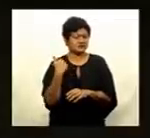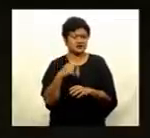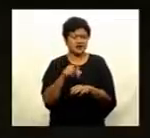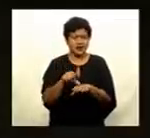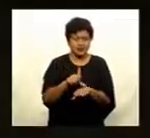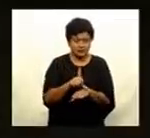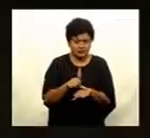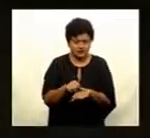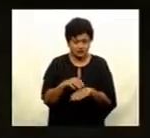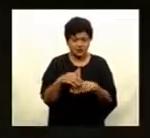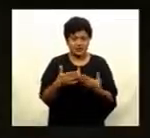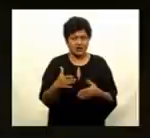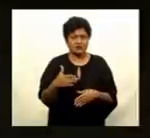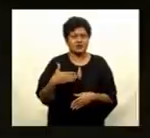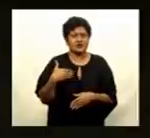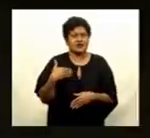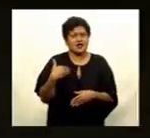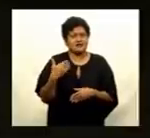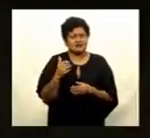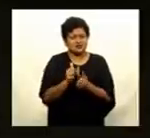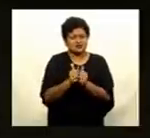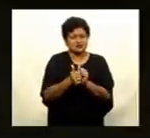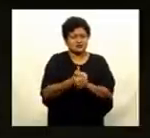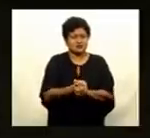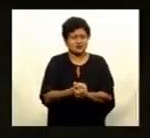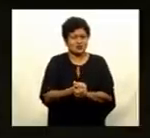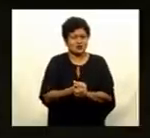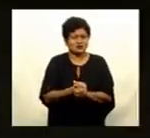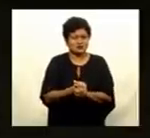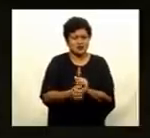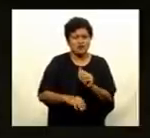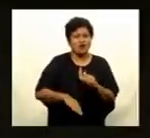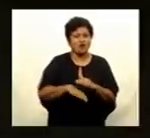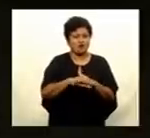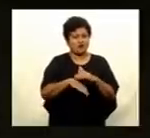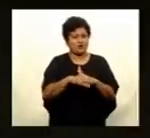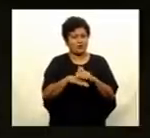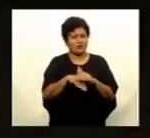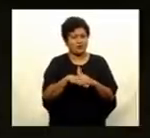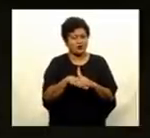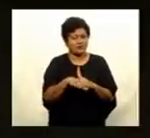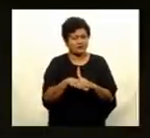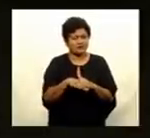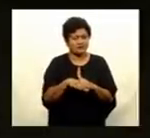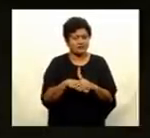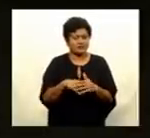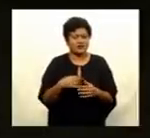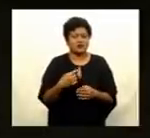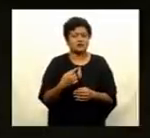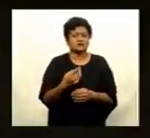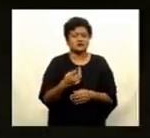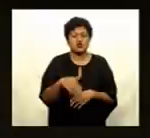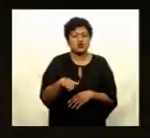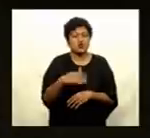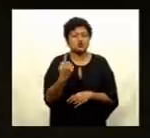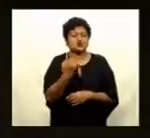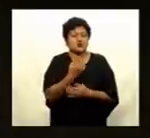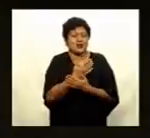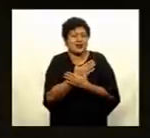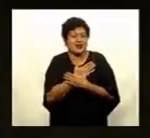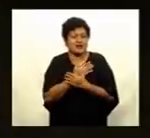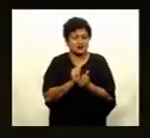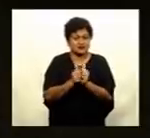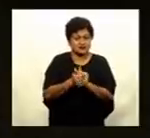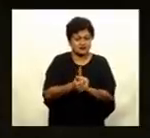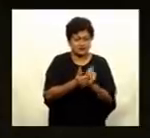sports action will be somewhat be fulfilled for football fans and for those of us that love sports. We will bring